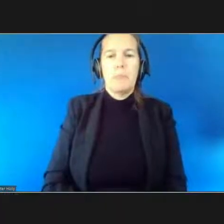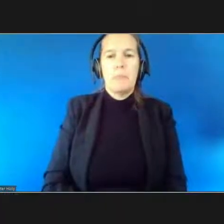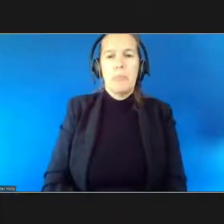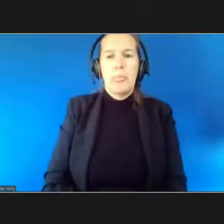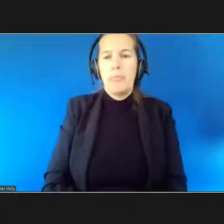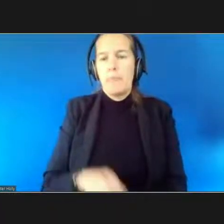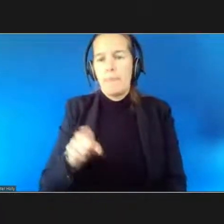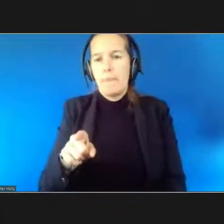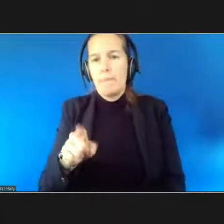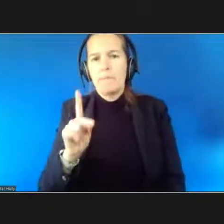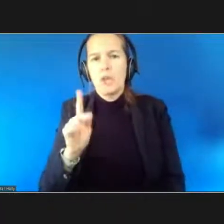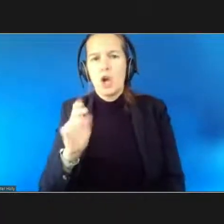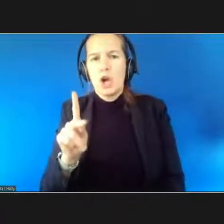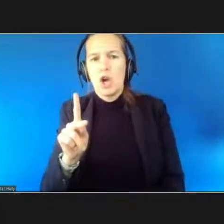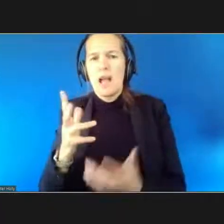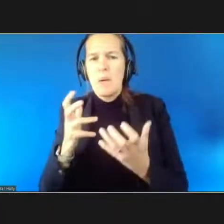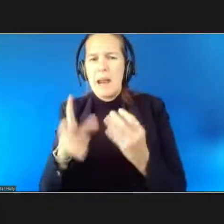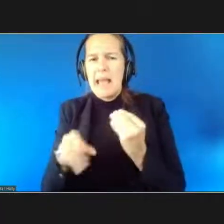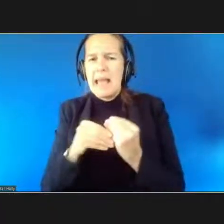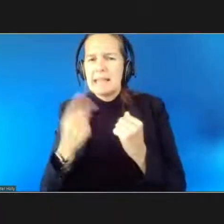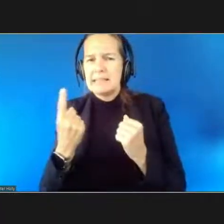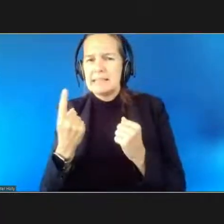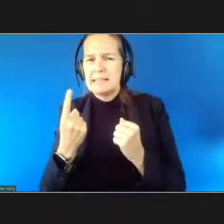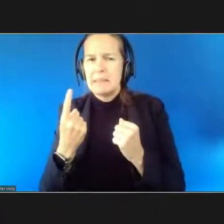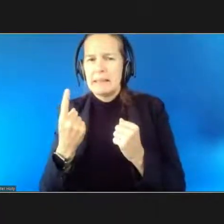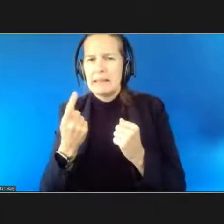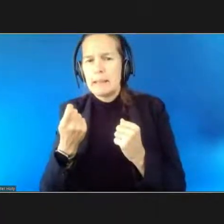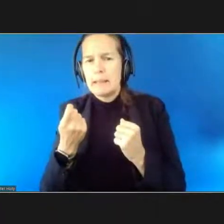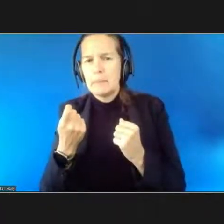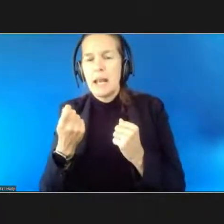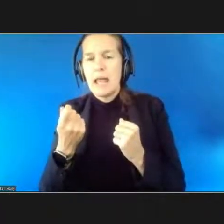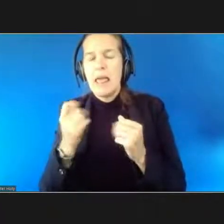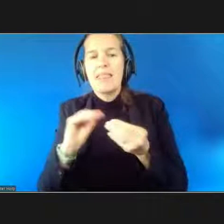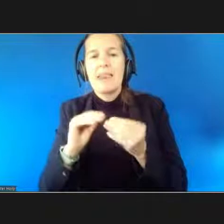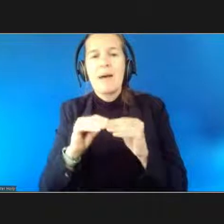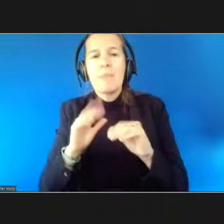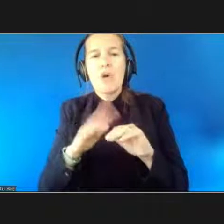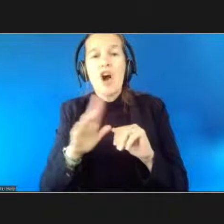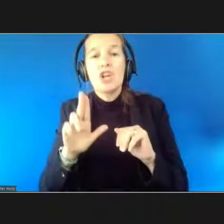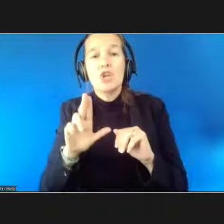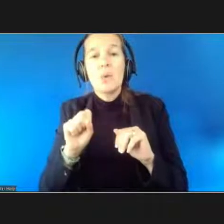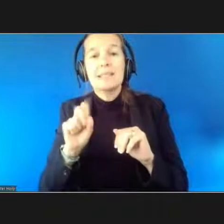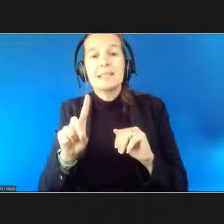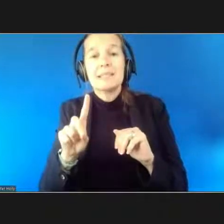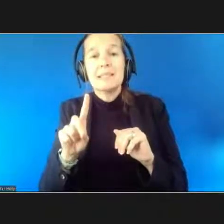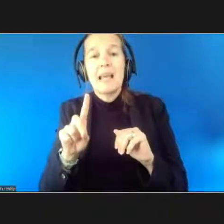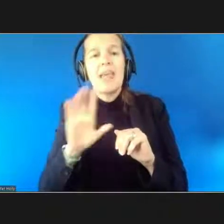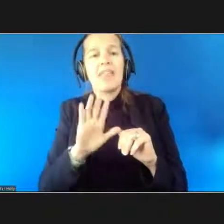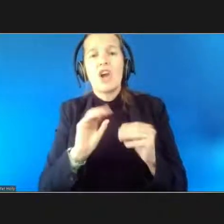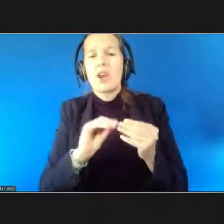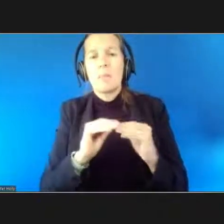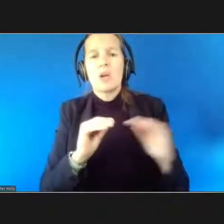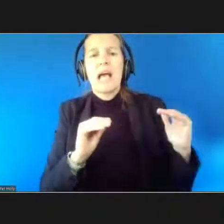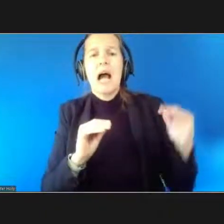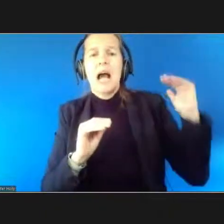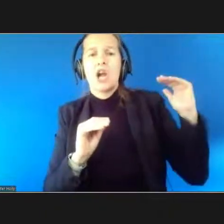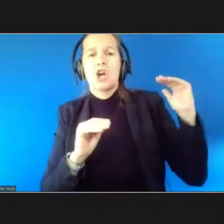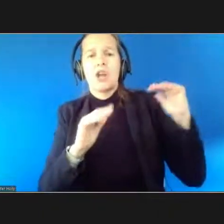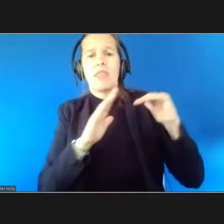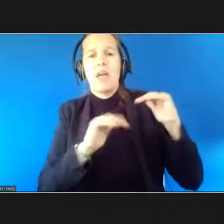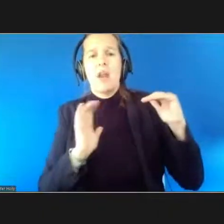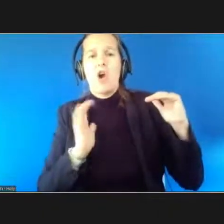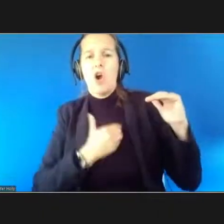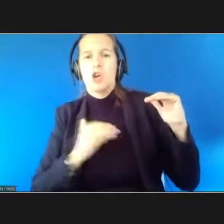Just to add a little bit, I think that number on the USD is going to be higher than our number, and I believe they're